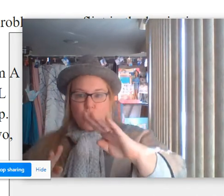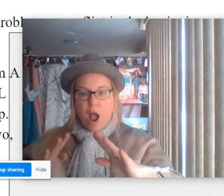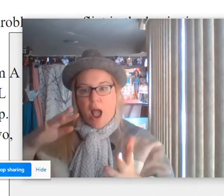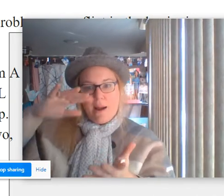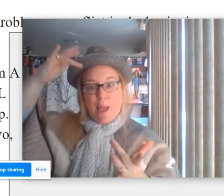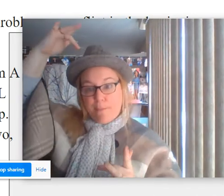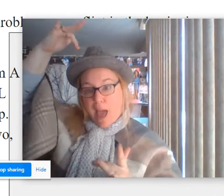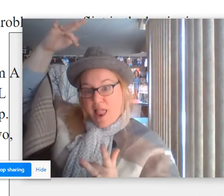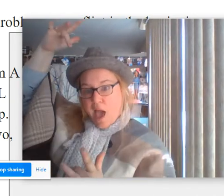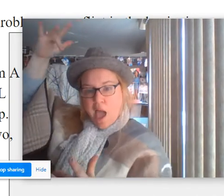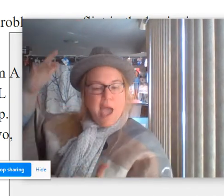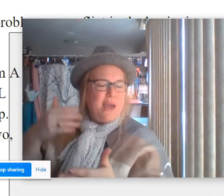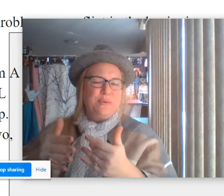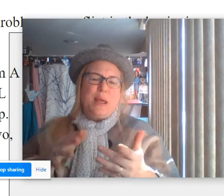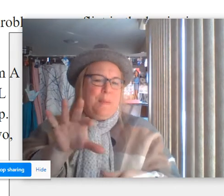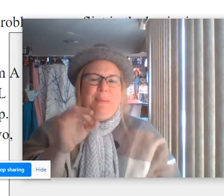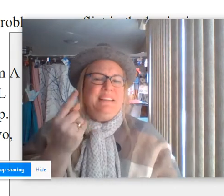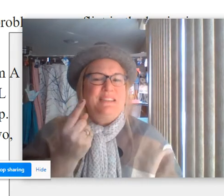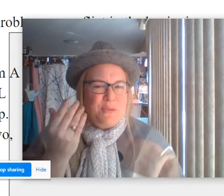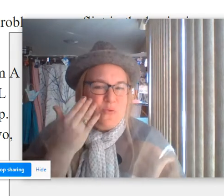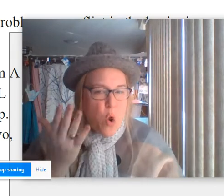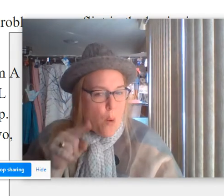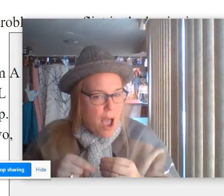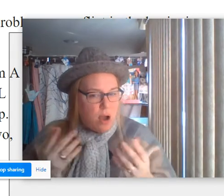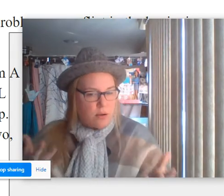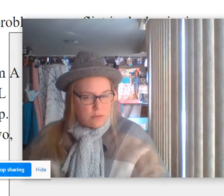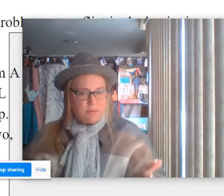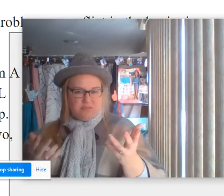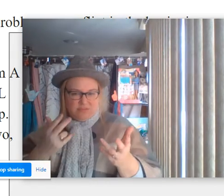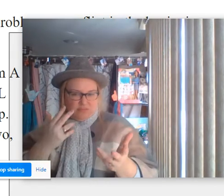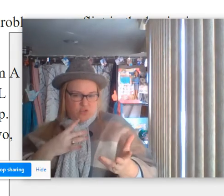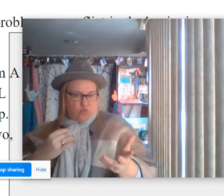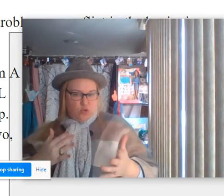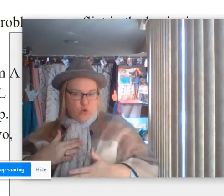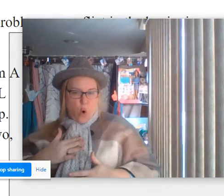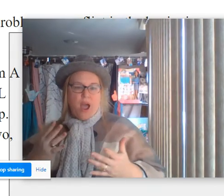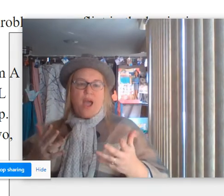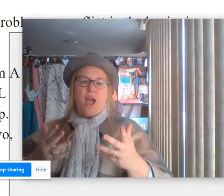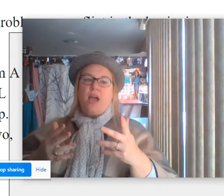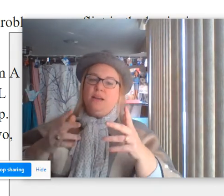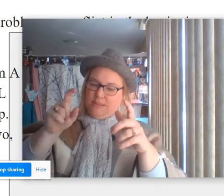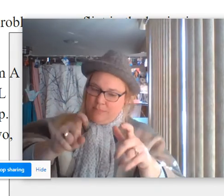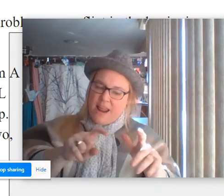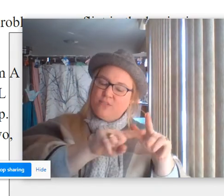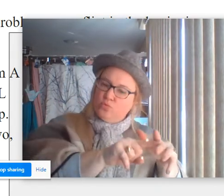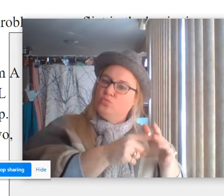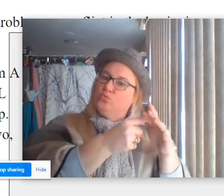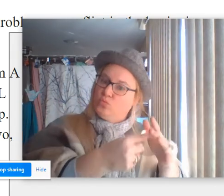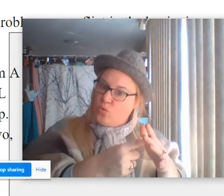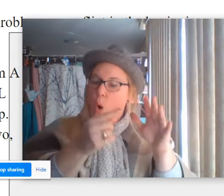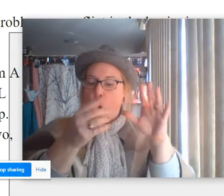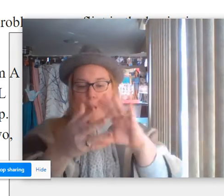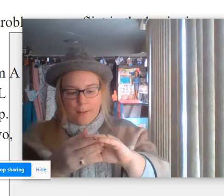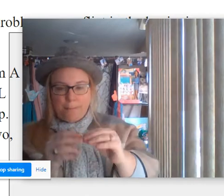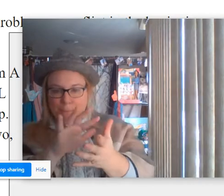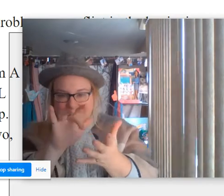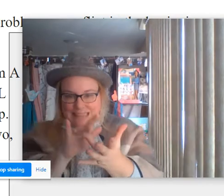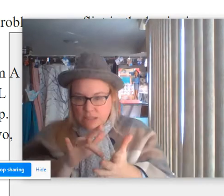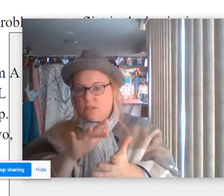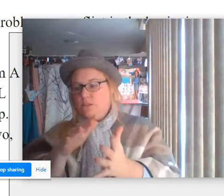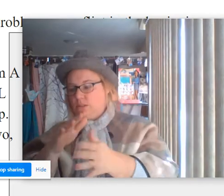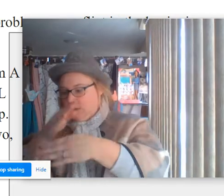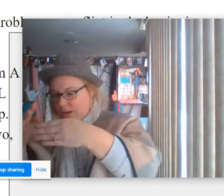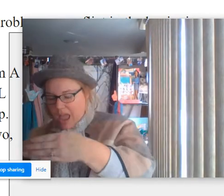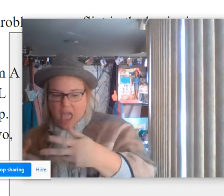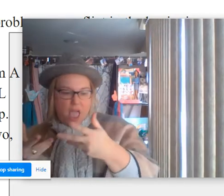a hobby or something that you know about, okay? Number two, it should have a beginning, a middle, and end. It should be a cohesive story, right? Maybe a problem, a conflict,